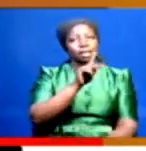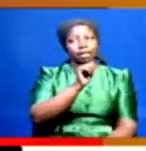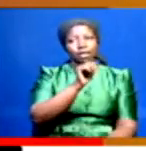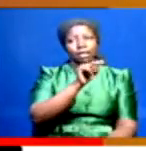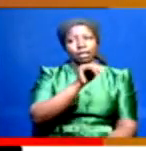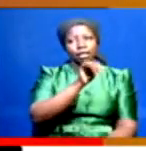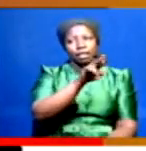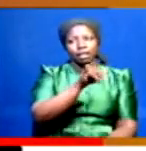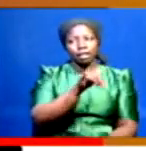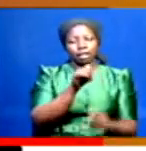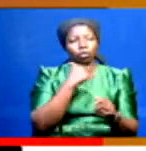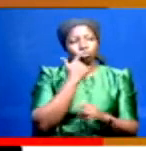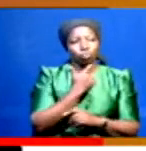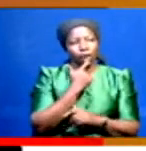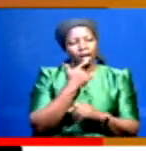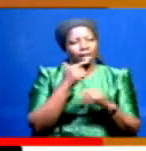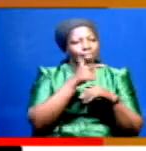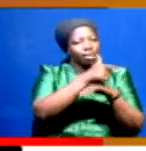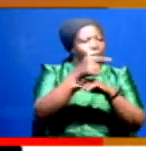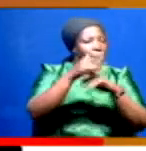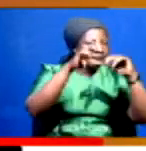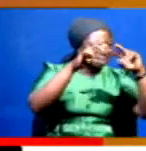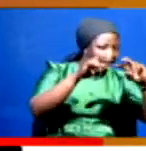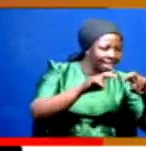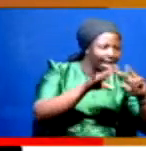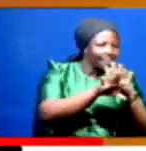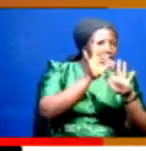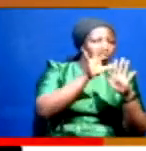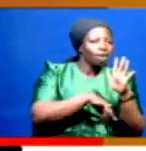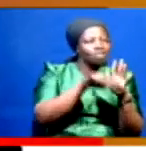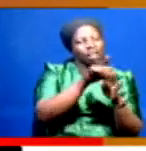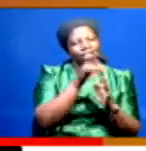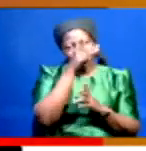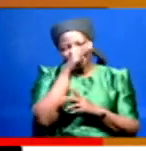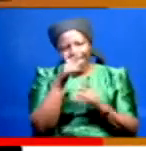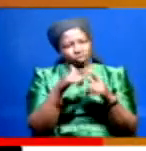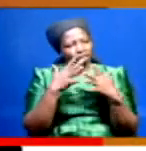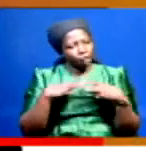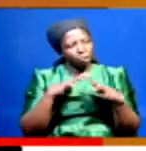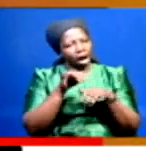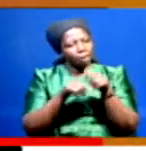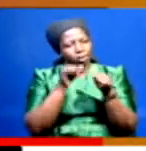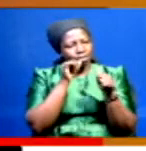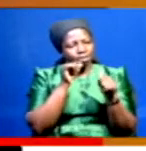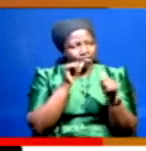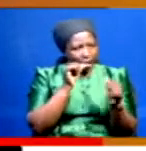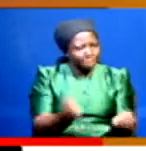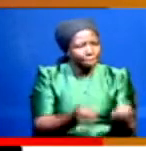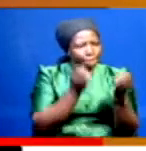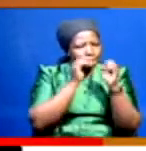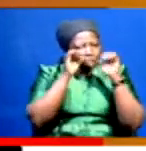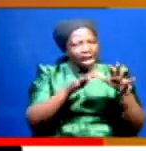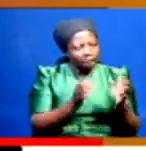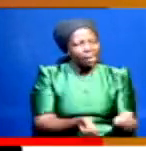media did unearth that he was lying to his congregants in terms of how the miracles are done. But we will get to that. Let's first of all rope